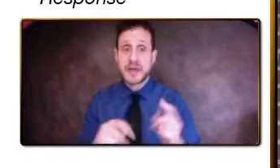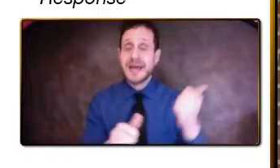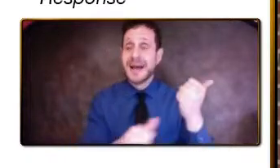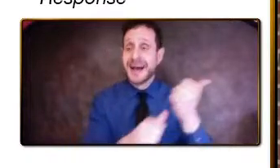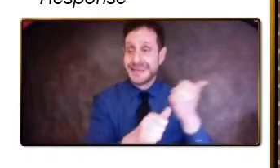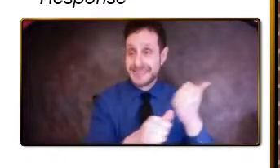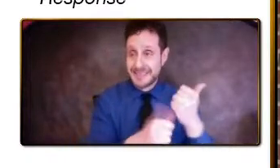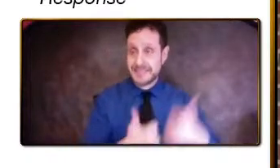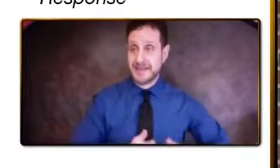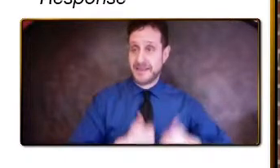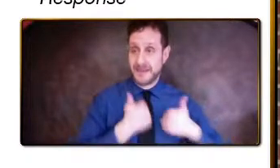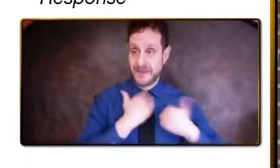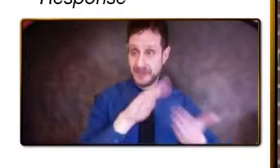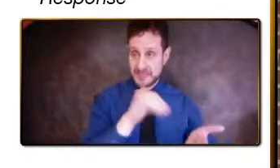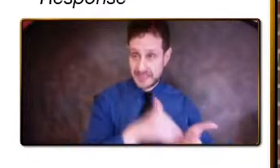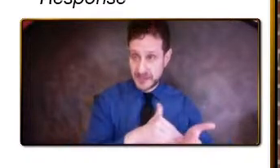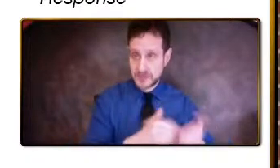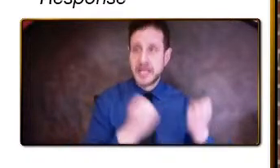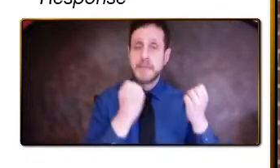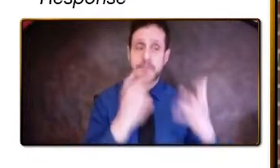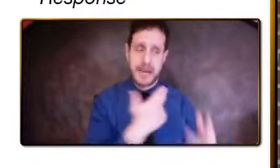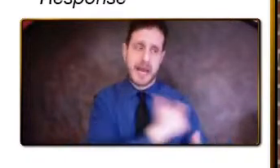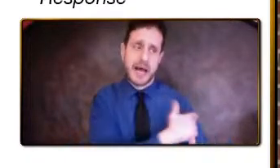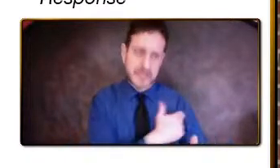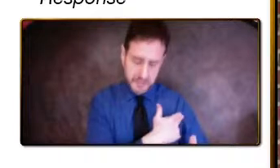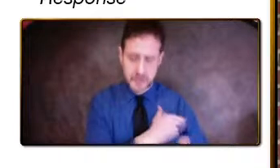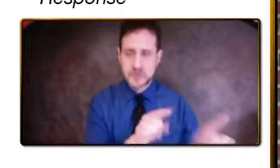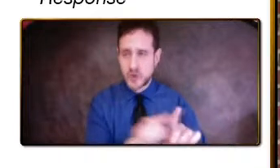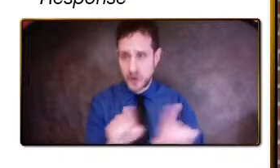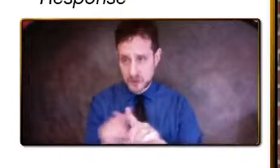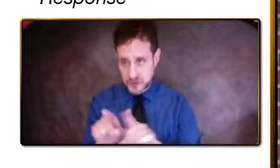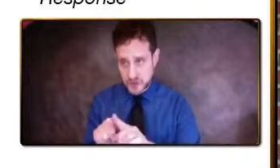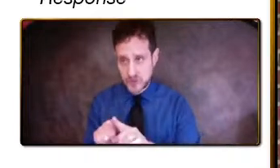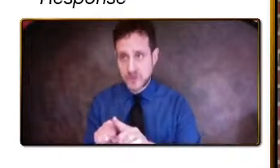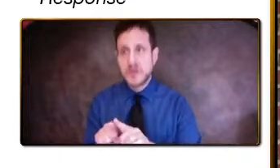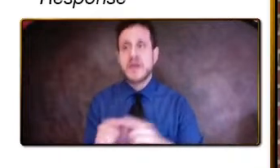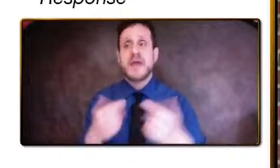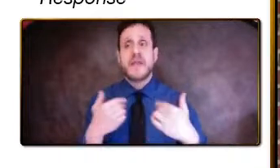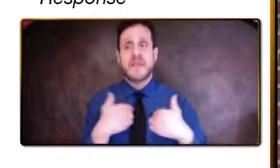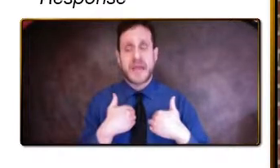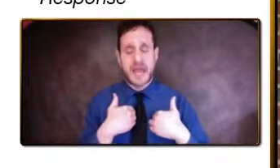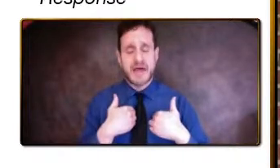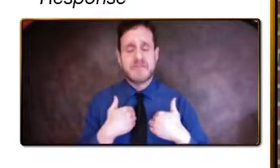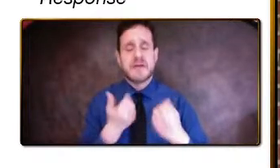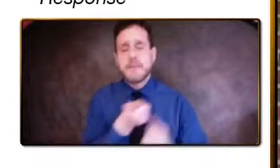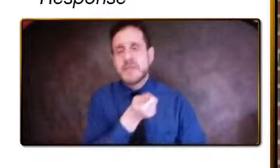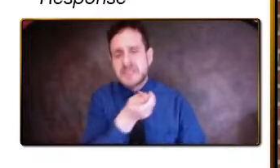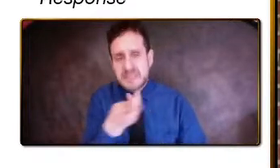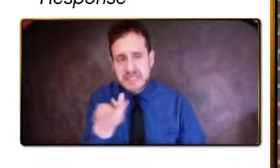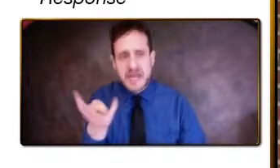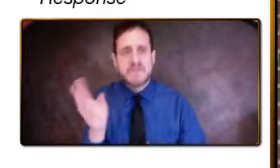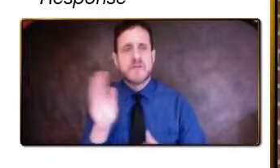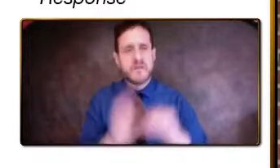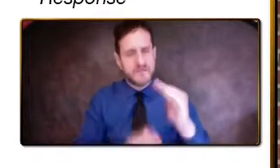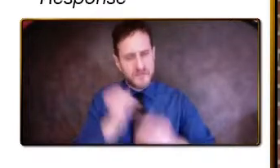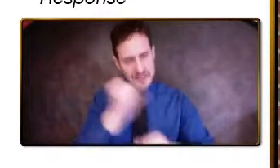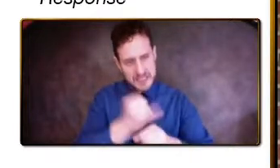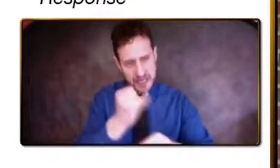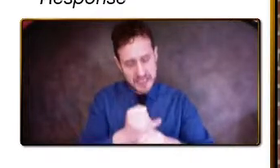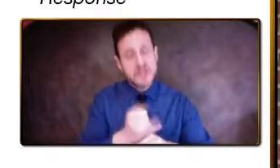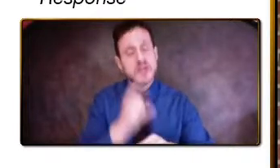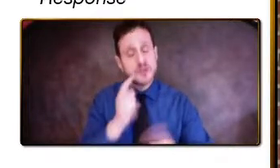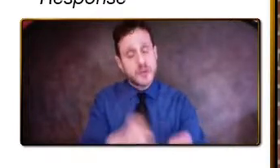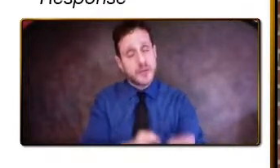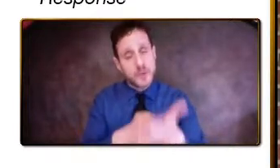other facilities as well. There are quite a number of facilities, and so there is some time that's being